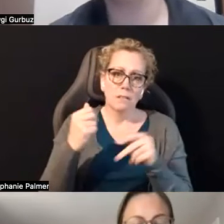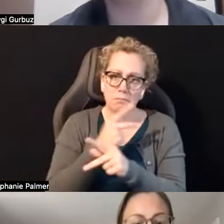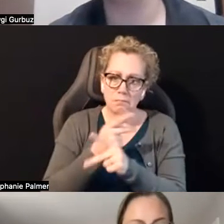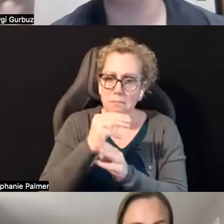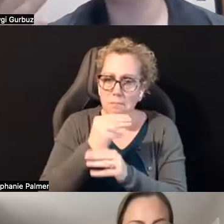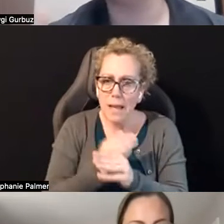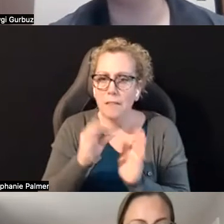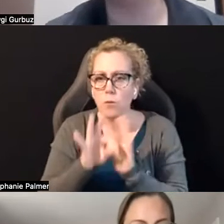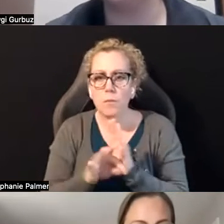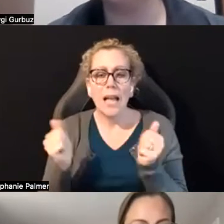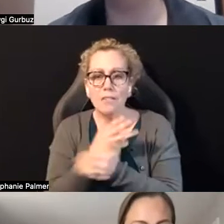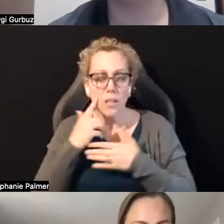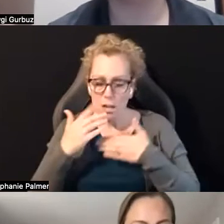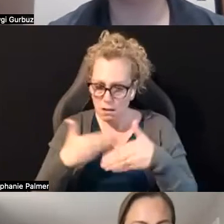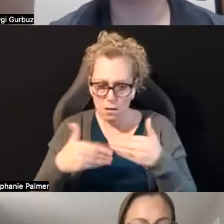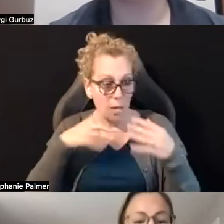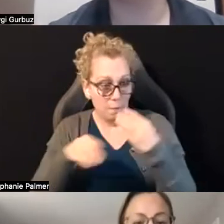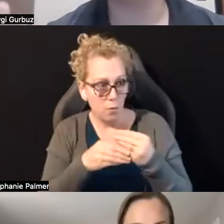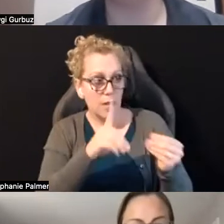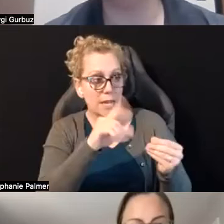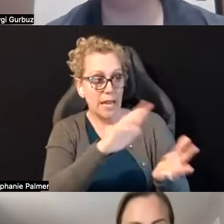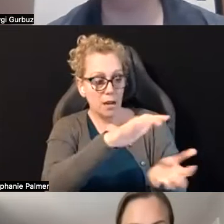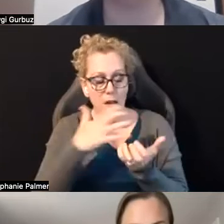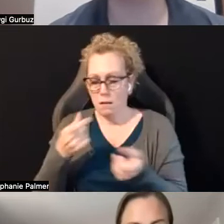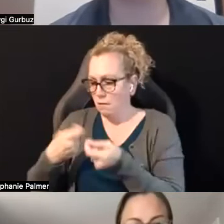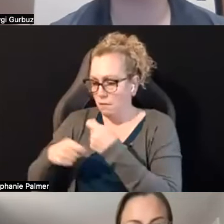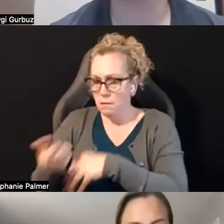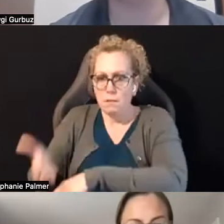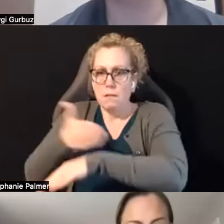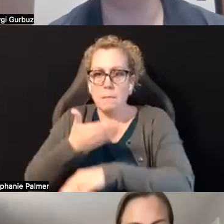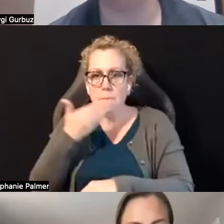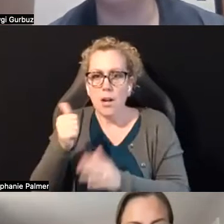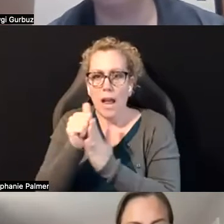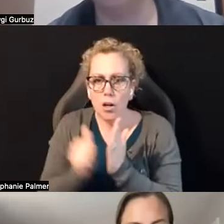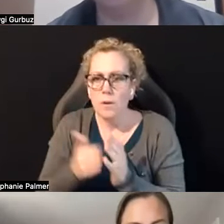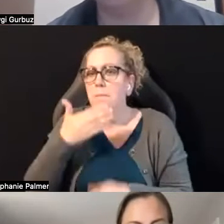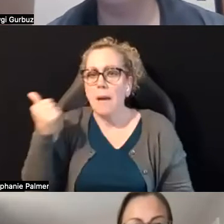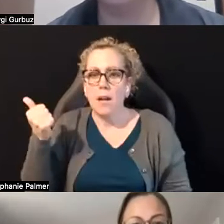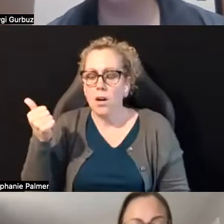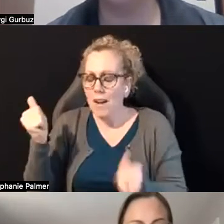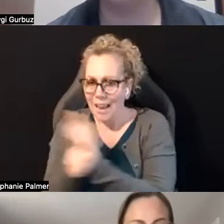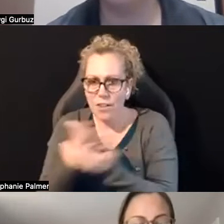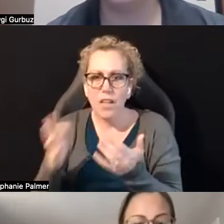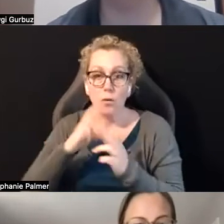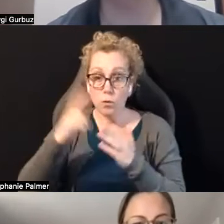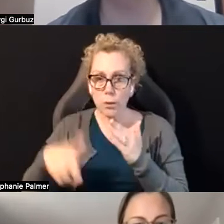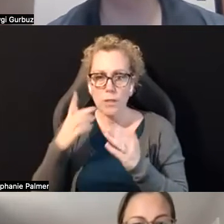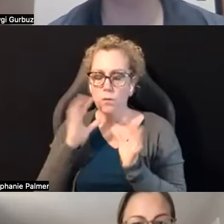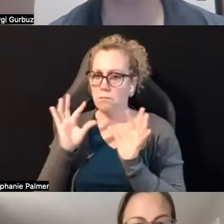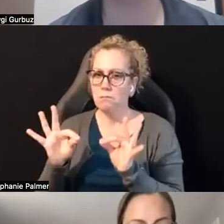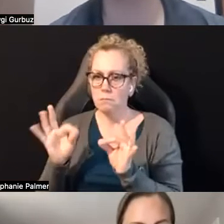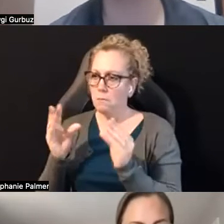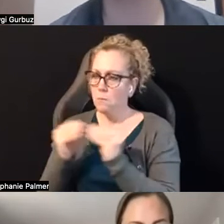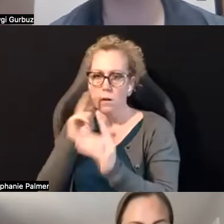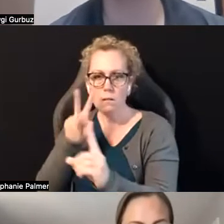over time, we'll have more and more data, the algorithms will become better, and the results will be more relevant. And so I don't really